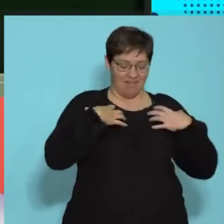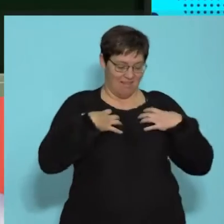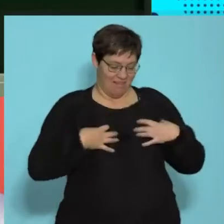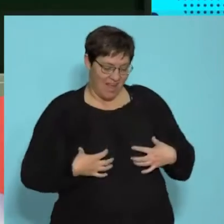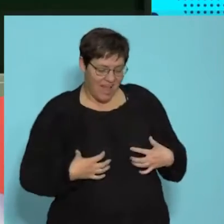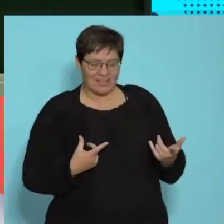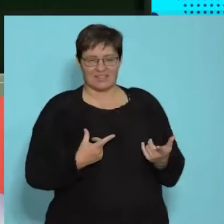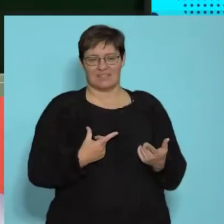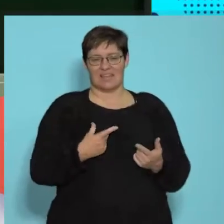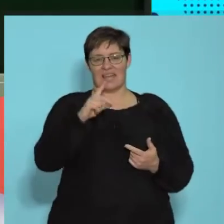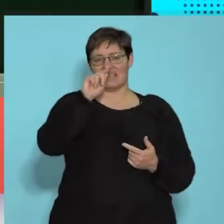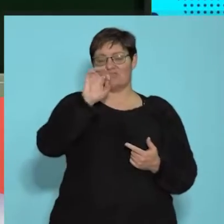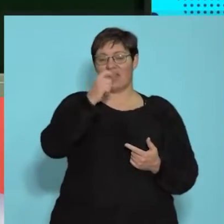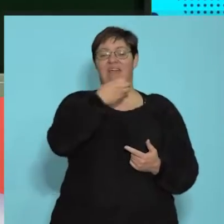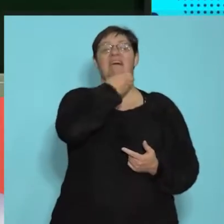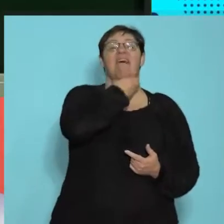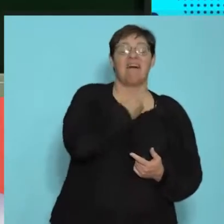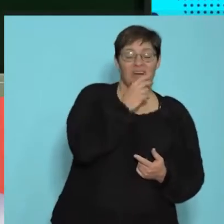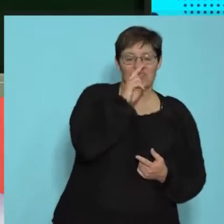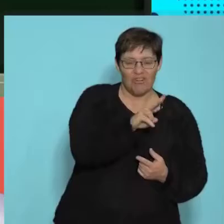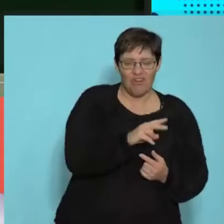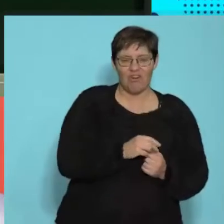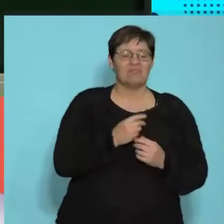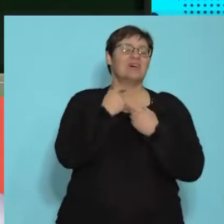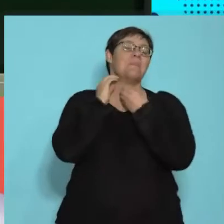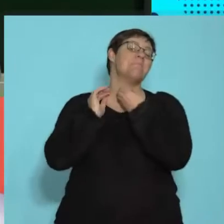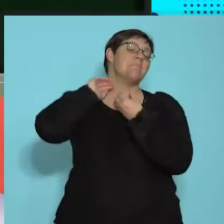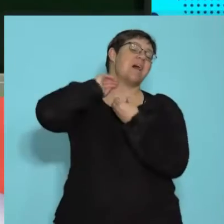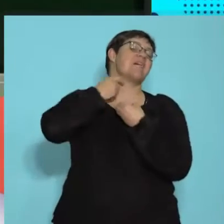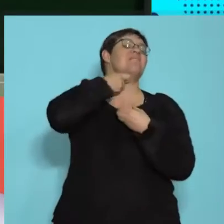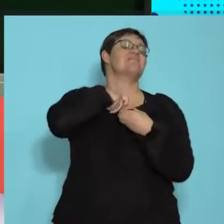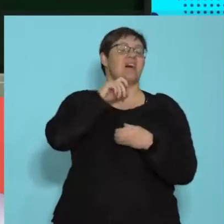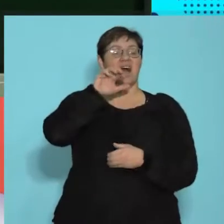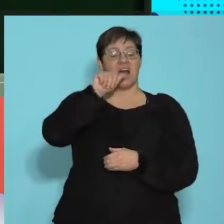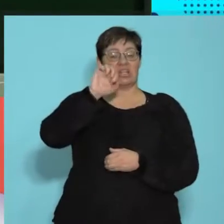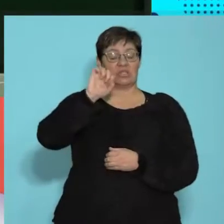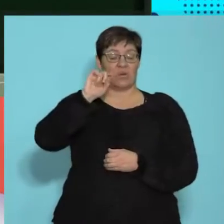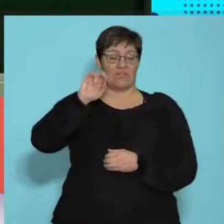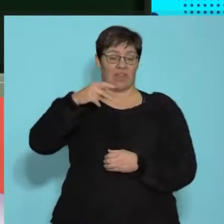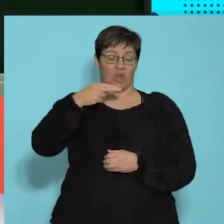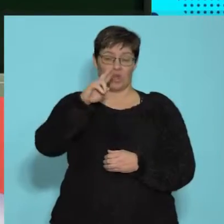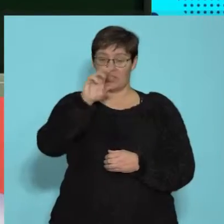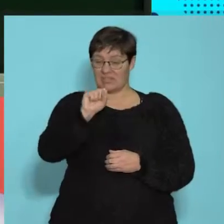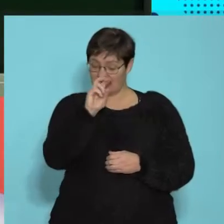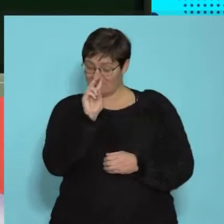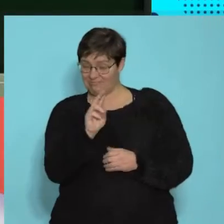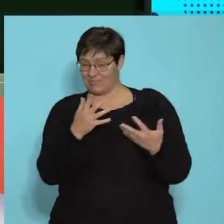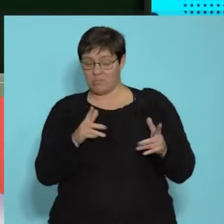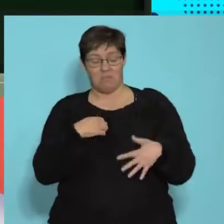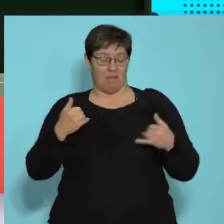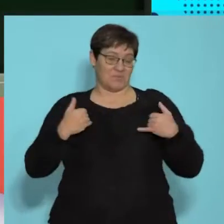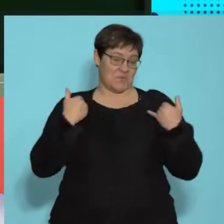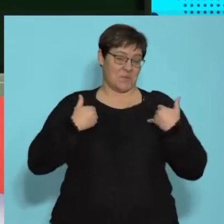see the lungs, we could see the trachea, we could even see the esophagus and everything. It was really huge, it was really big.